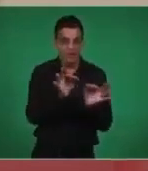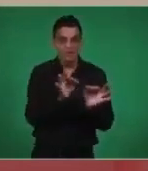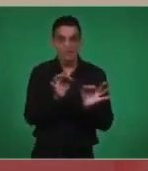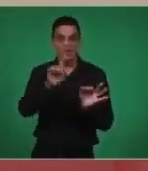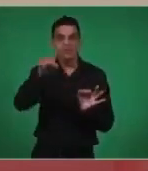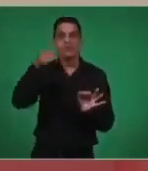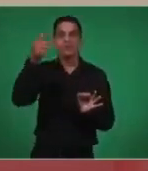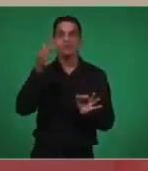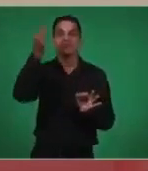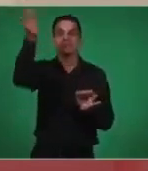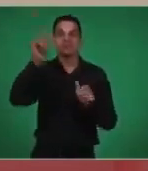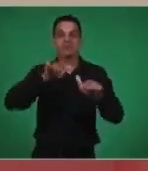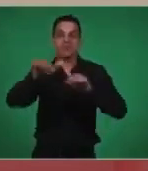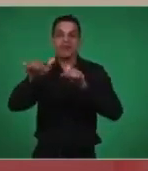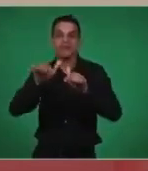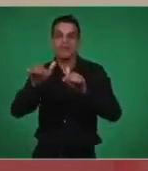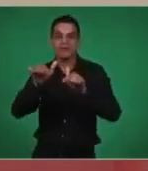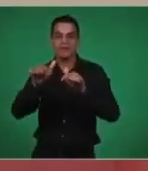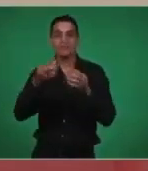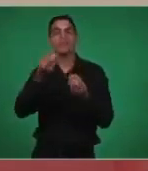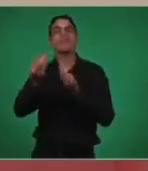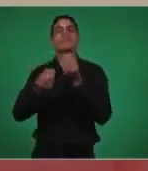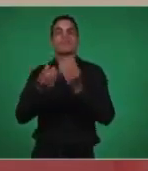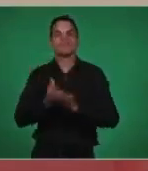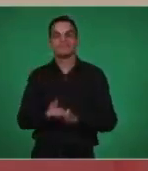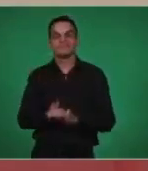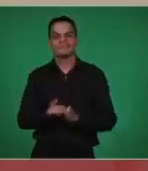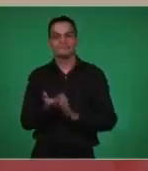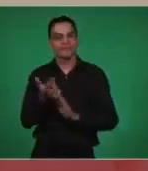work, they are not going to produce anything.